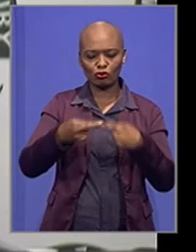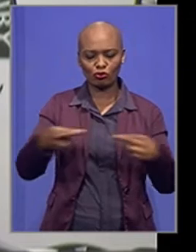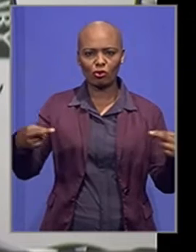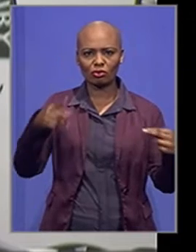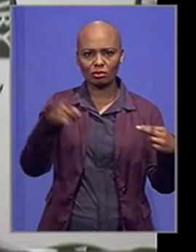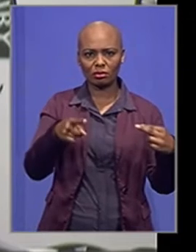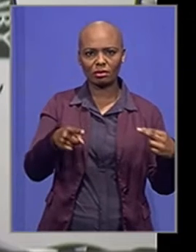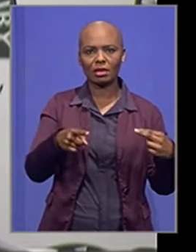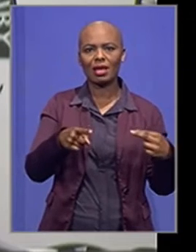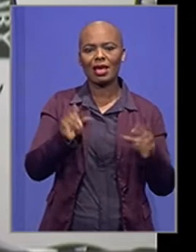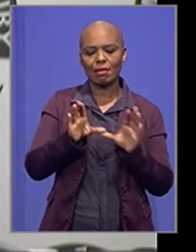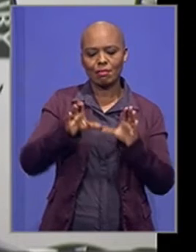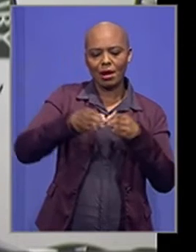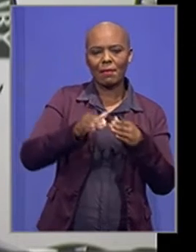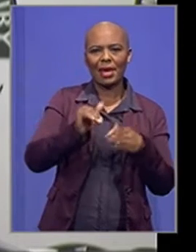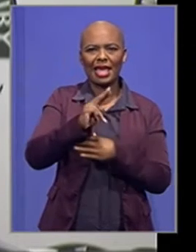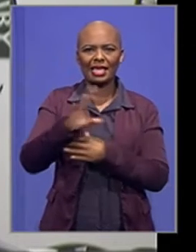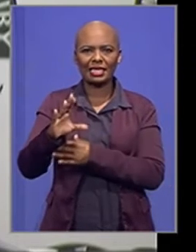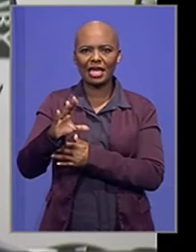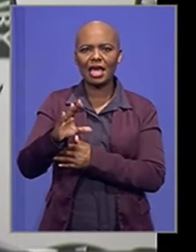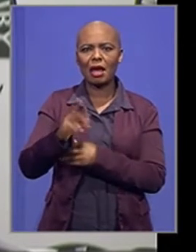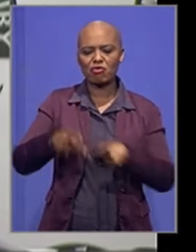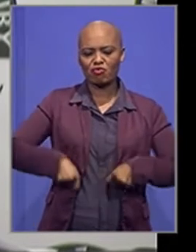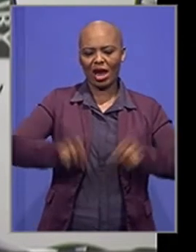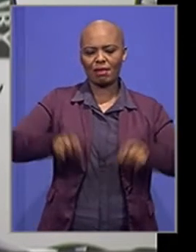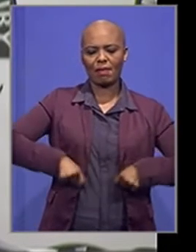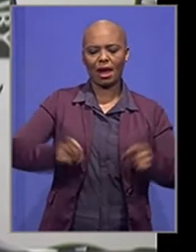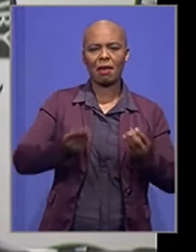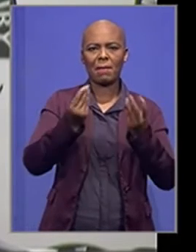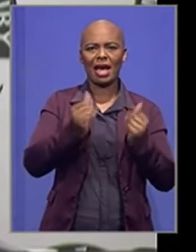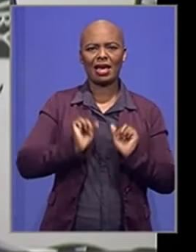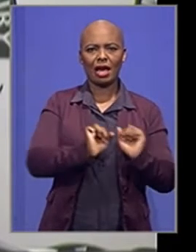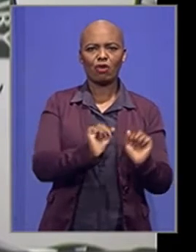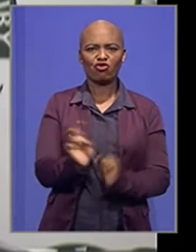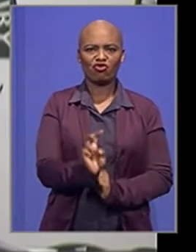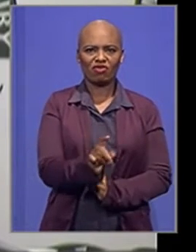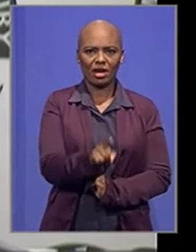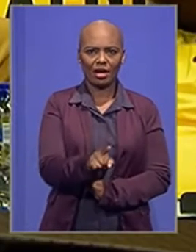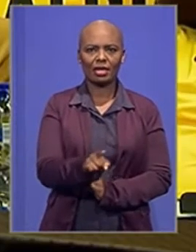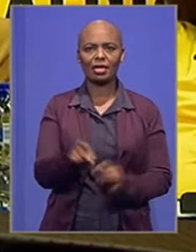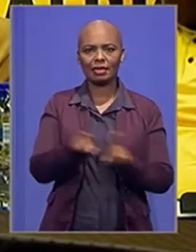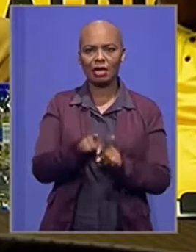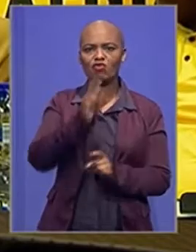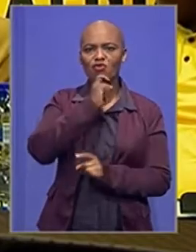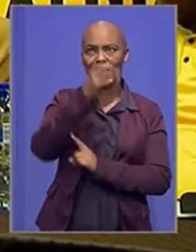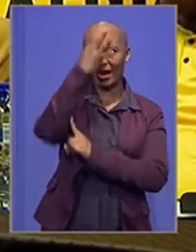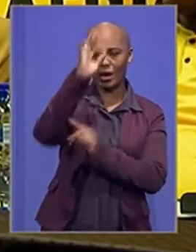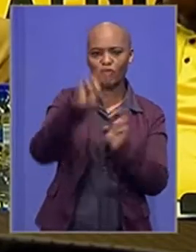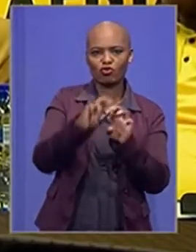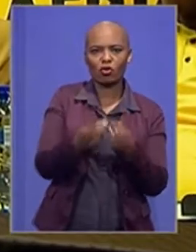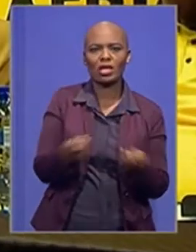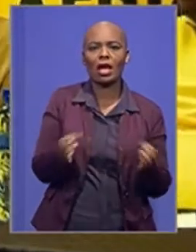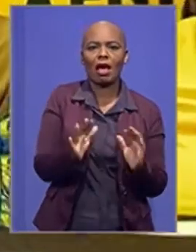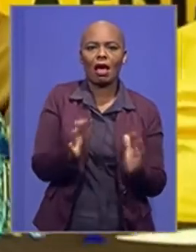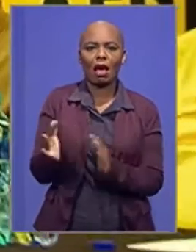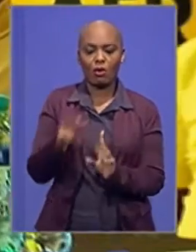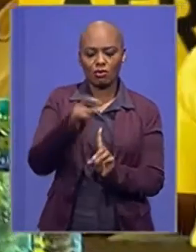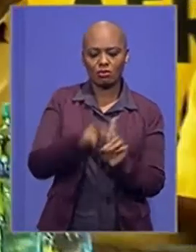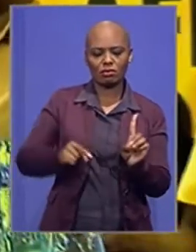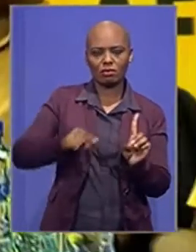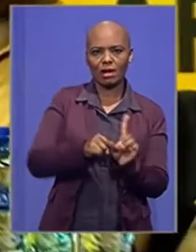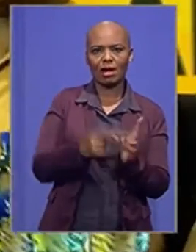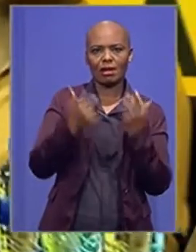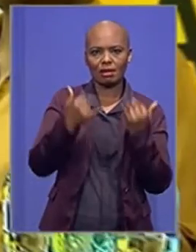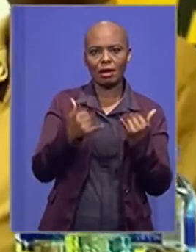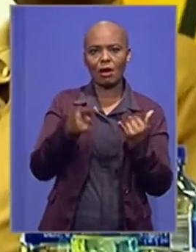ya boeteledipele ba ANC. Gareng ga dintlha tse dingwe go begwa mopresidente a tlhagisitse kwa kopanong ya komiti